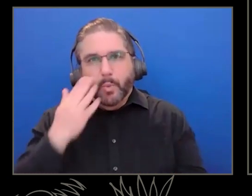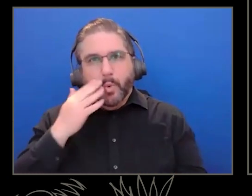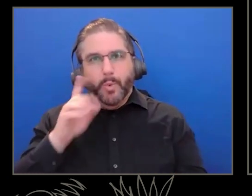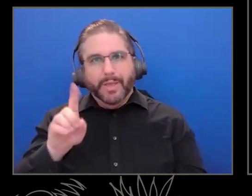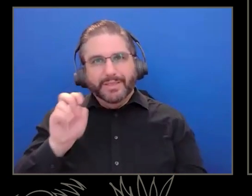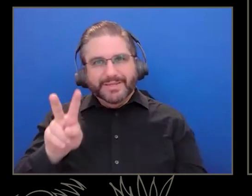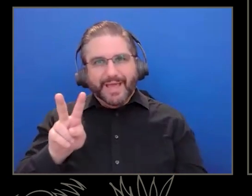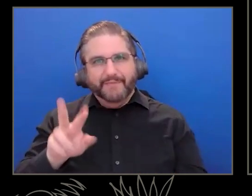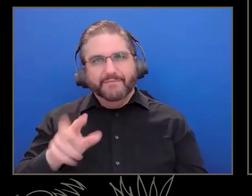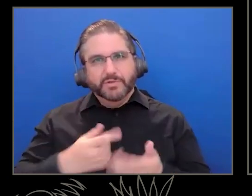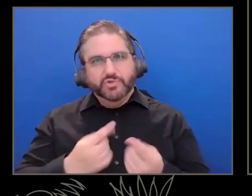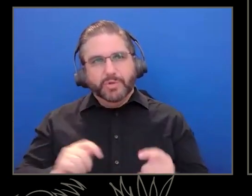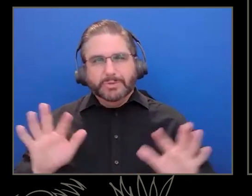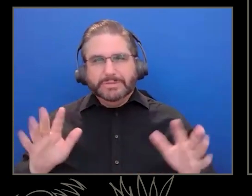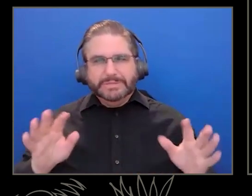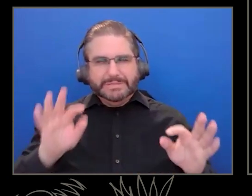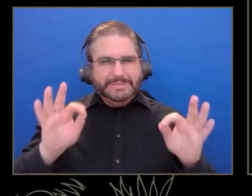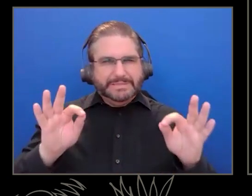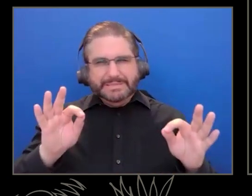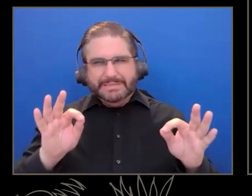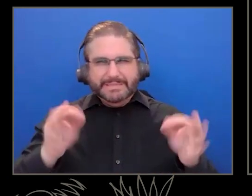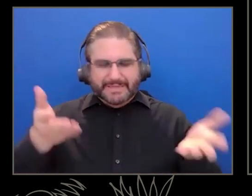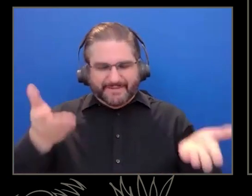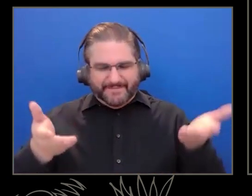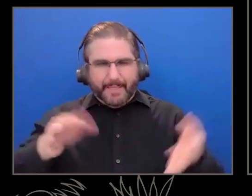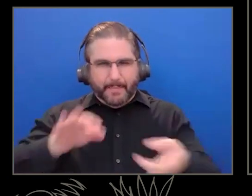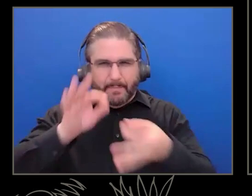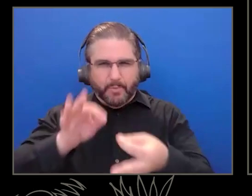and come up with the correct number. On-demand